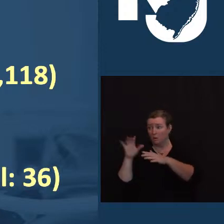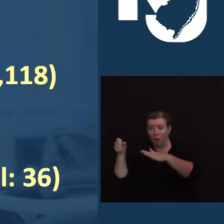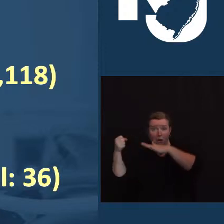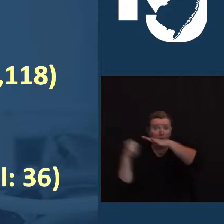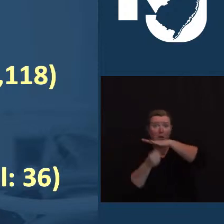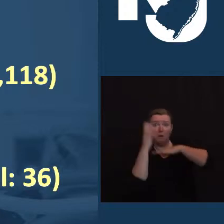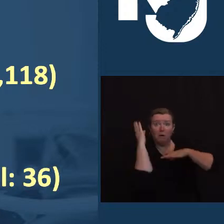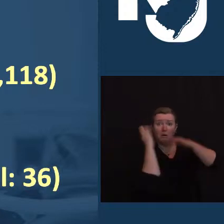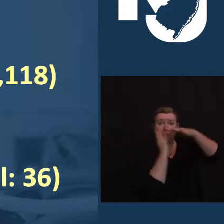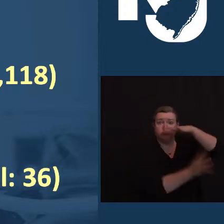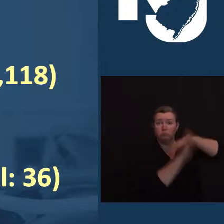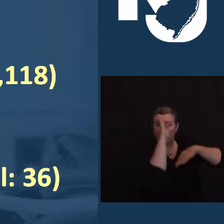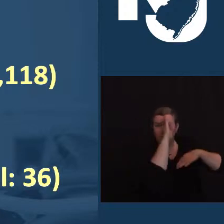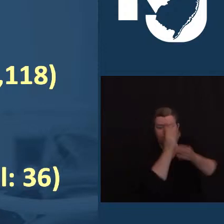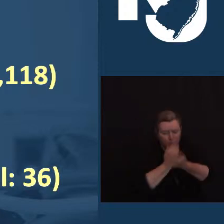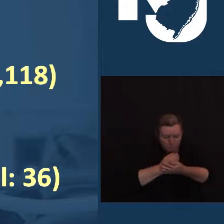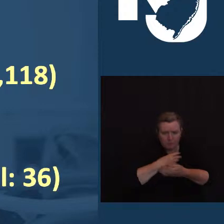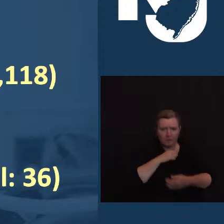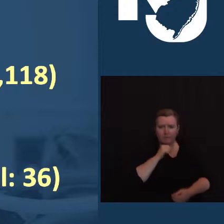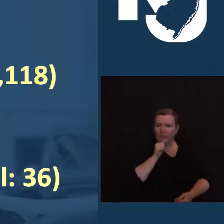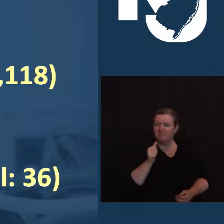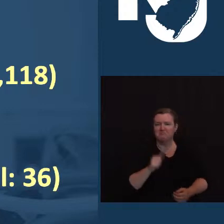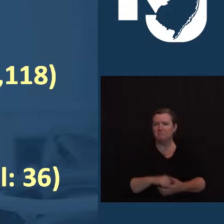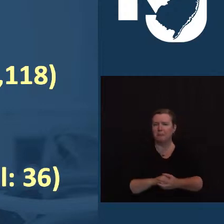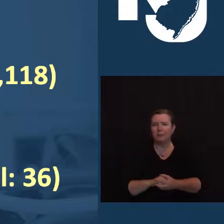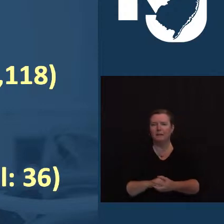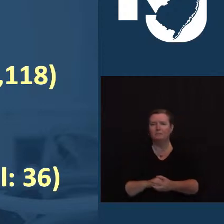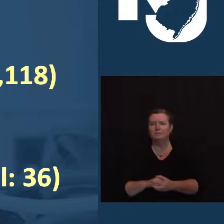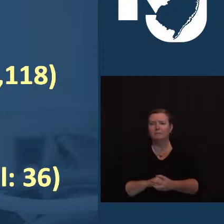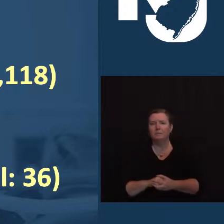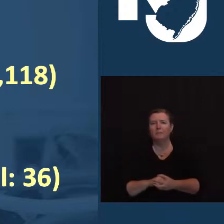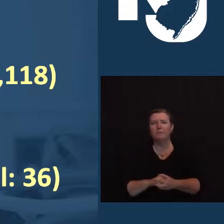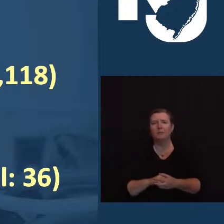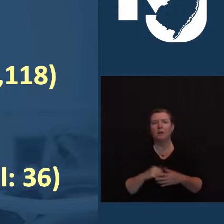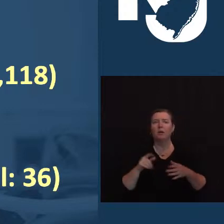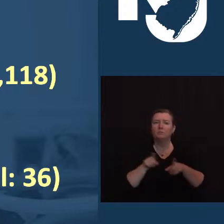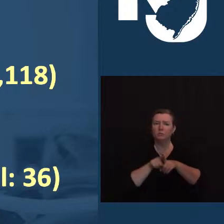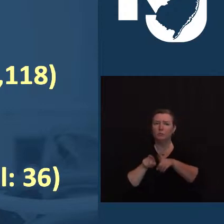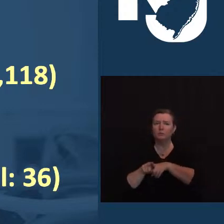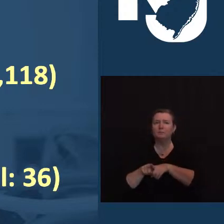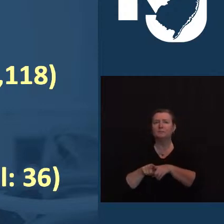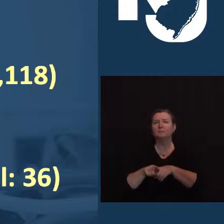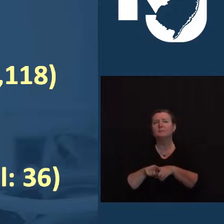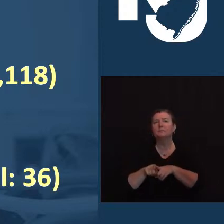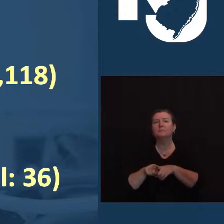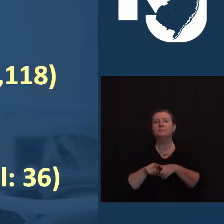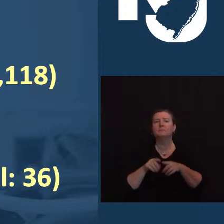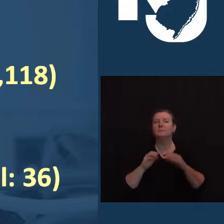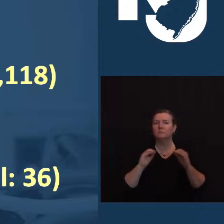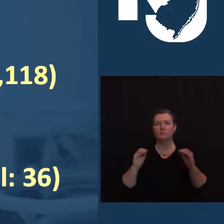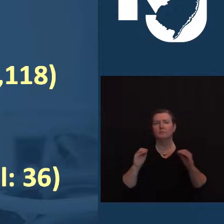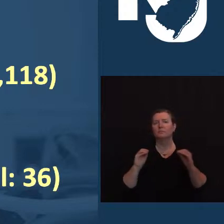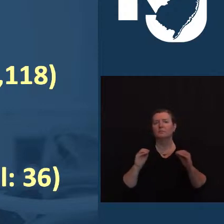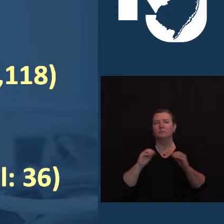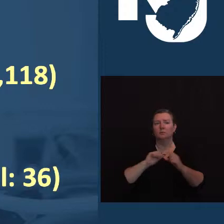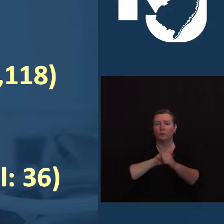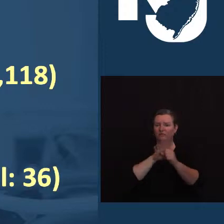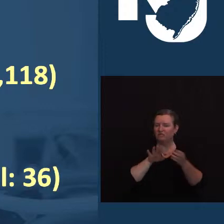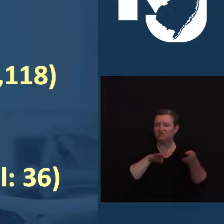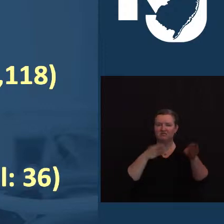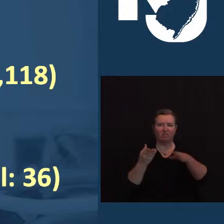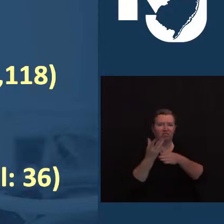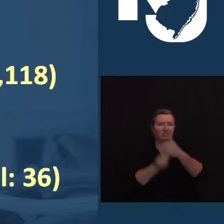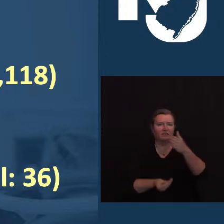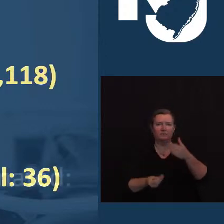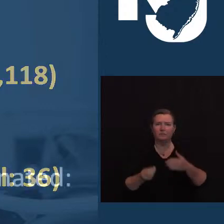cases. And moreover, the preliminary data also reports 0 COVID-related deaths from among the fully